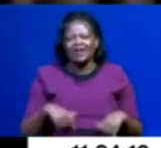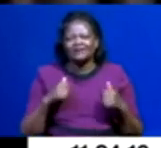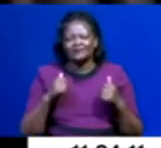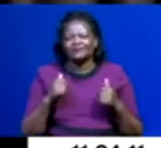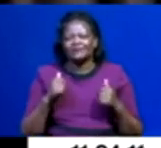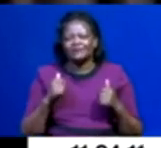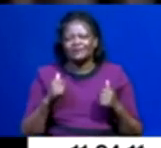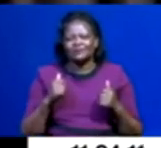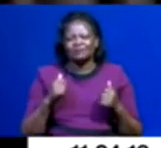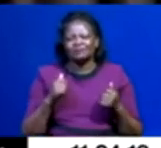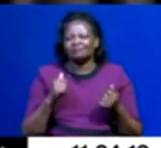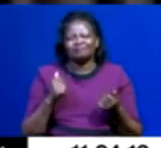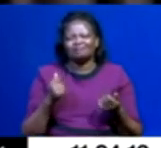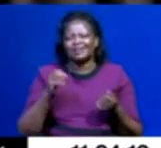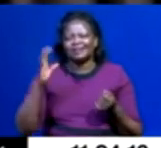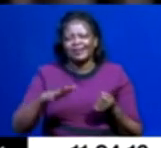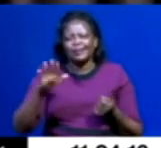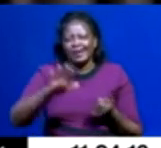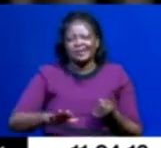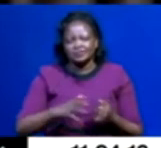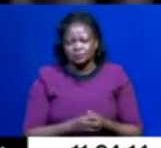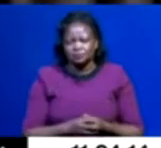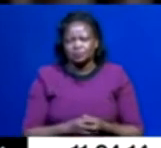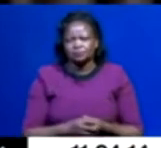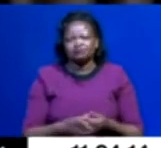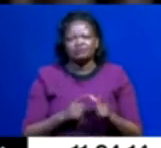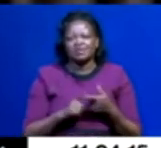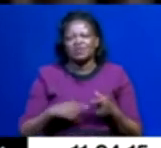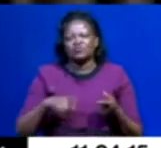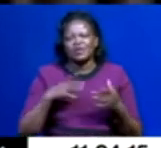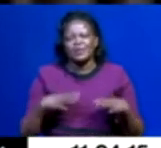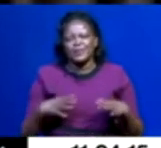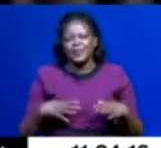in indignity in slums, then we are human beings.